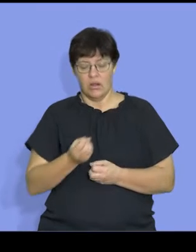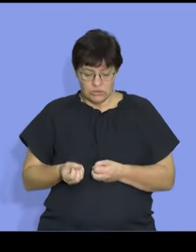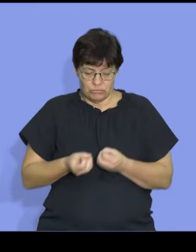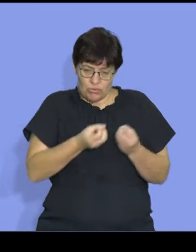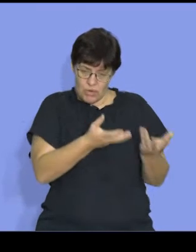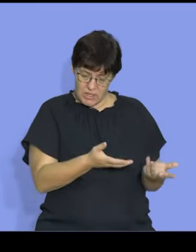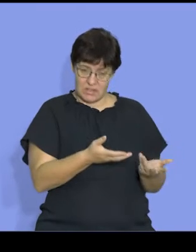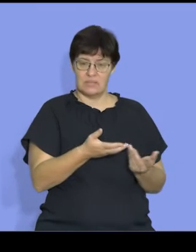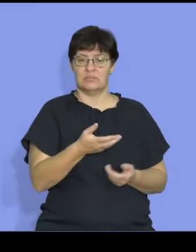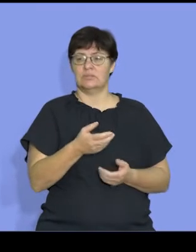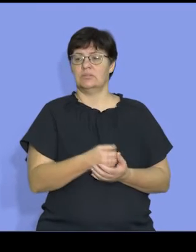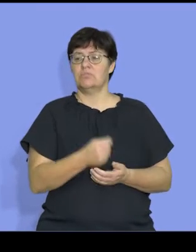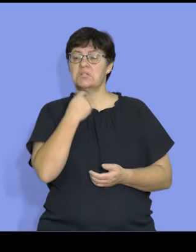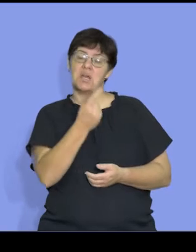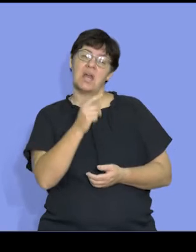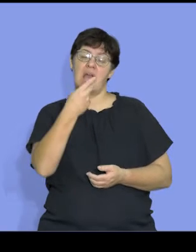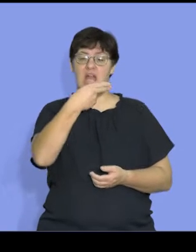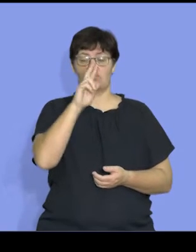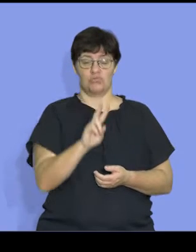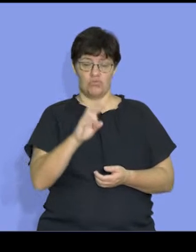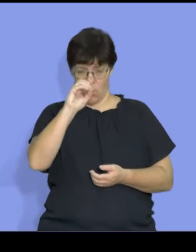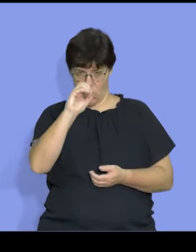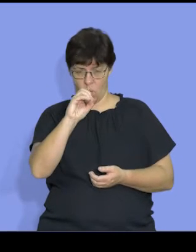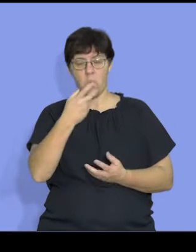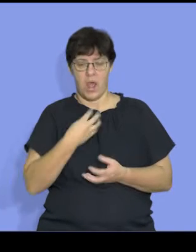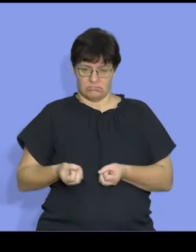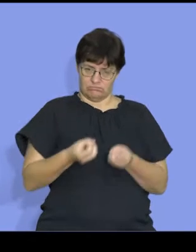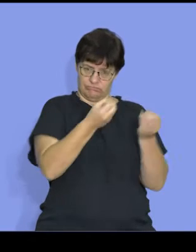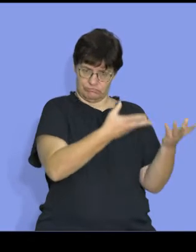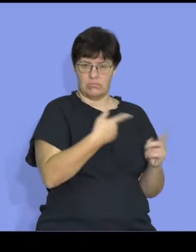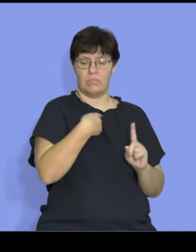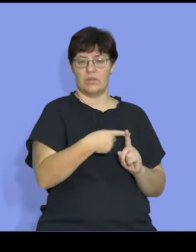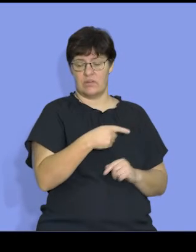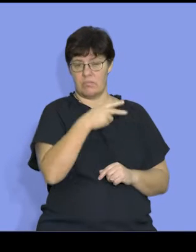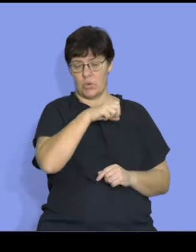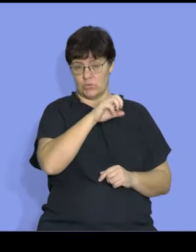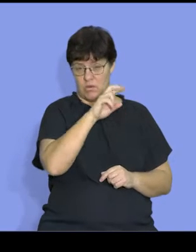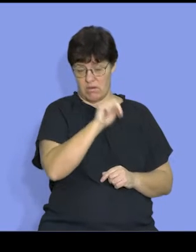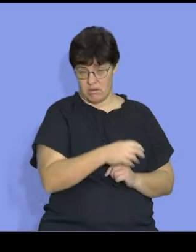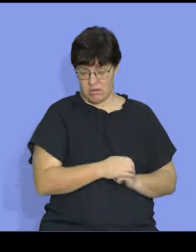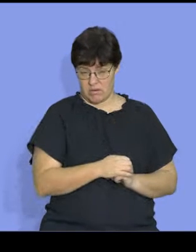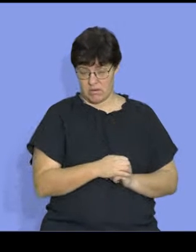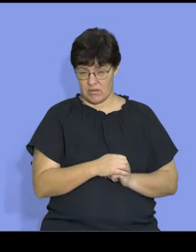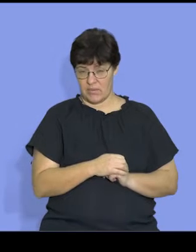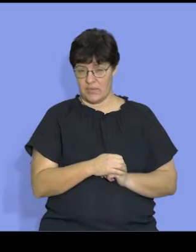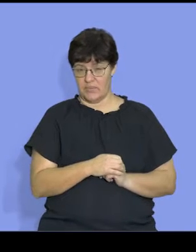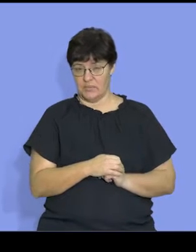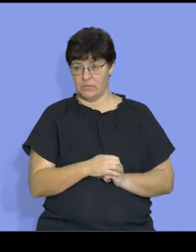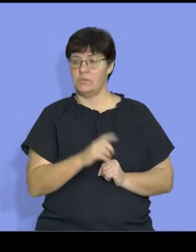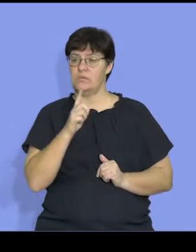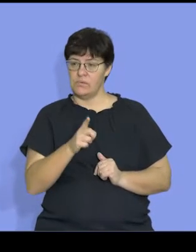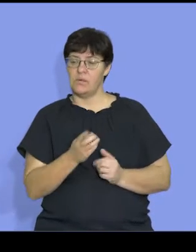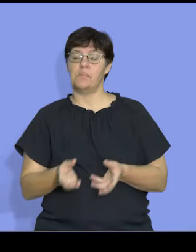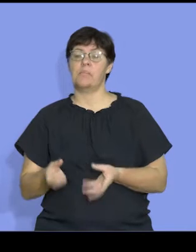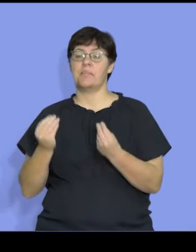say H2O, we are happy to say that if X is a proton donor, it results